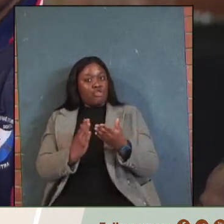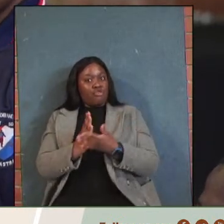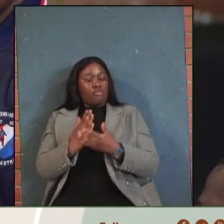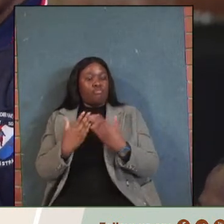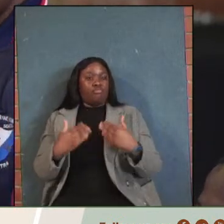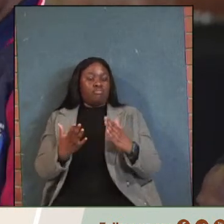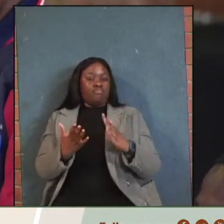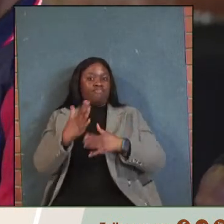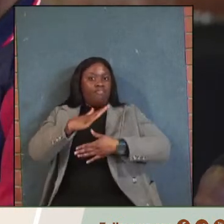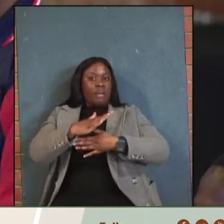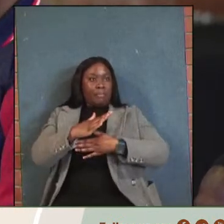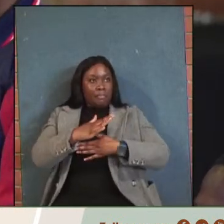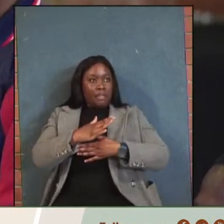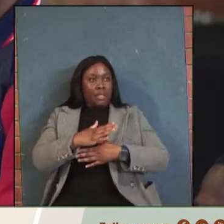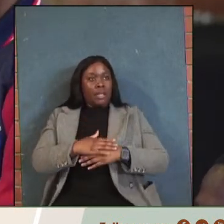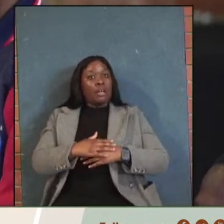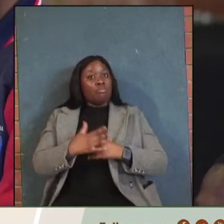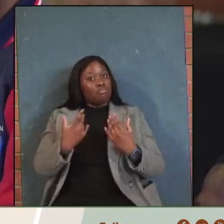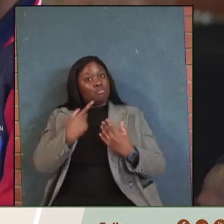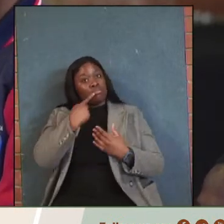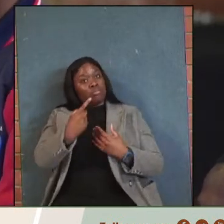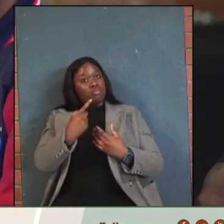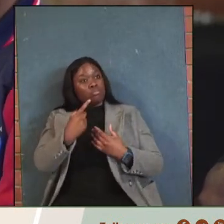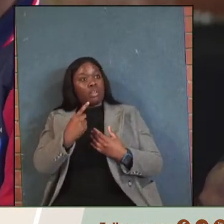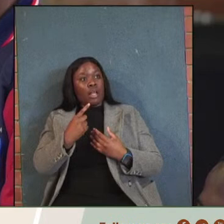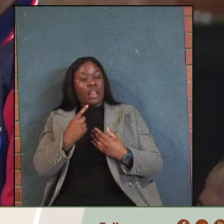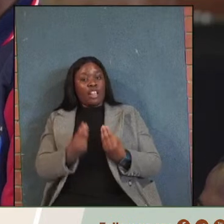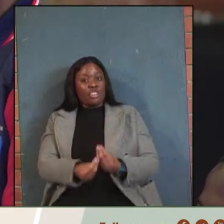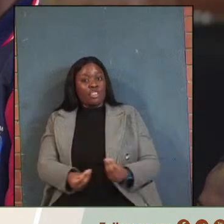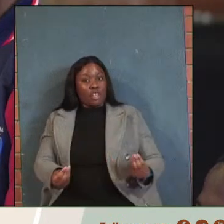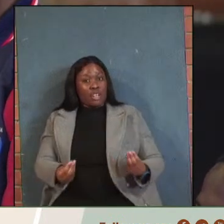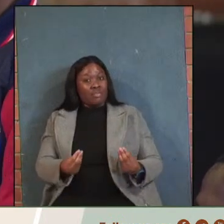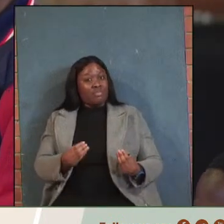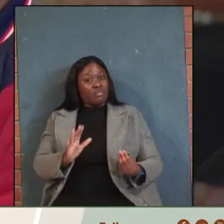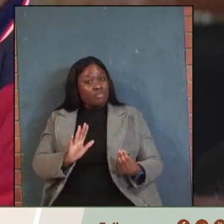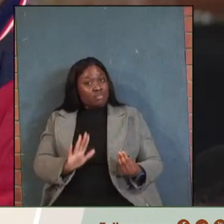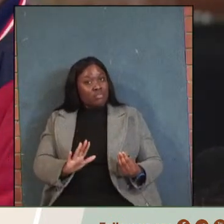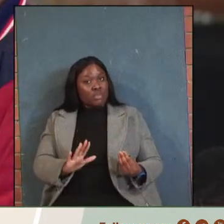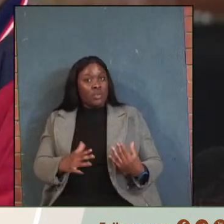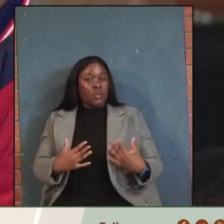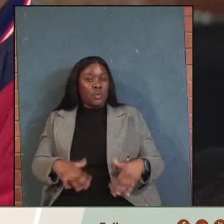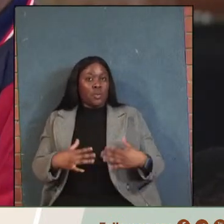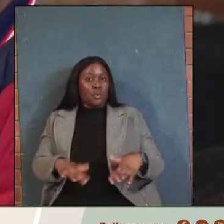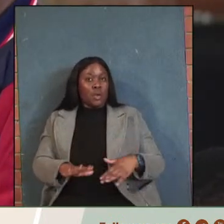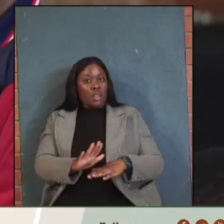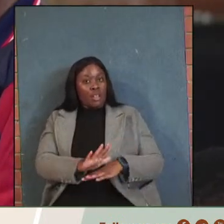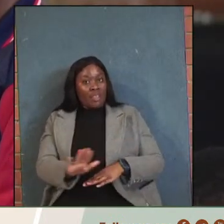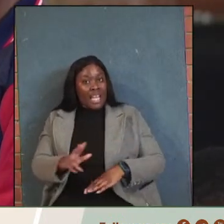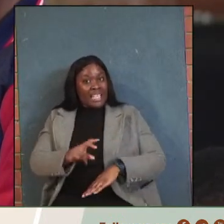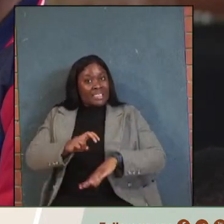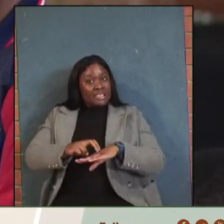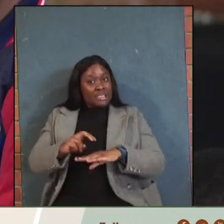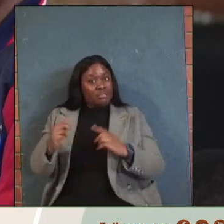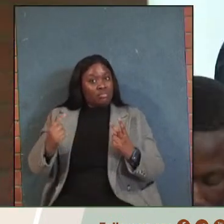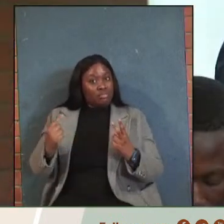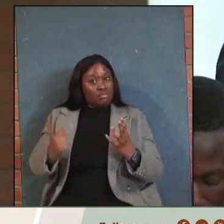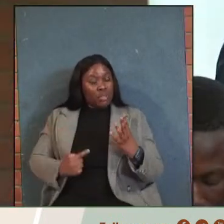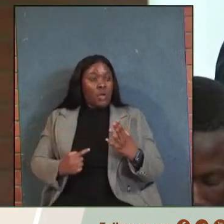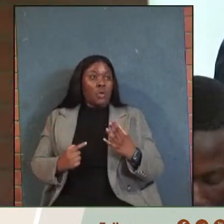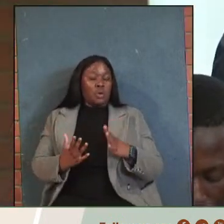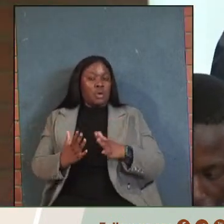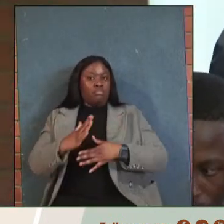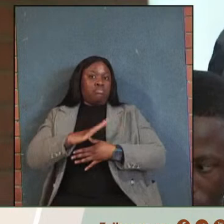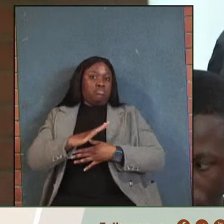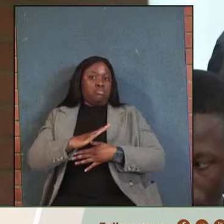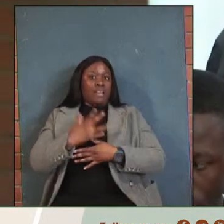have stated that the best interests of a child are the overriding concern when it comes to any matter affecting him or